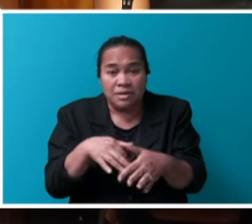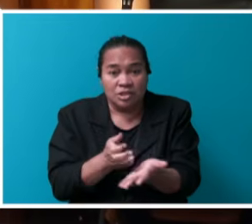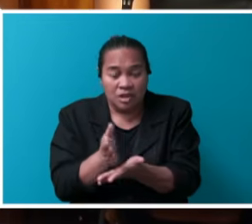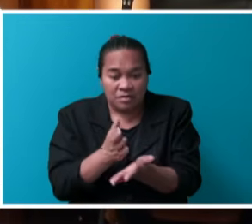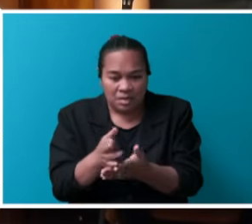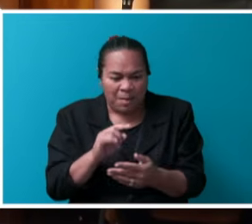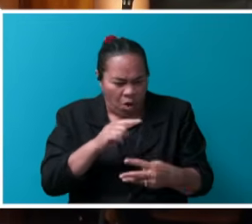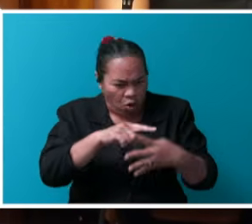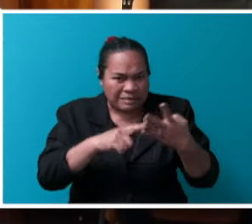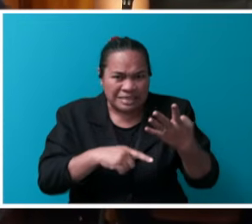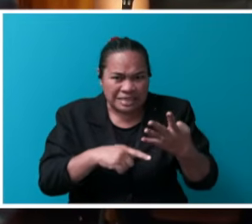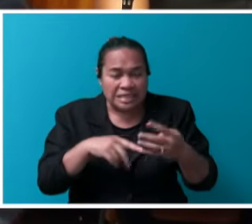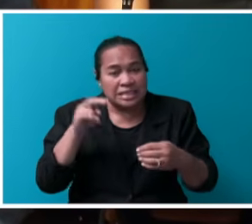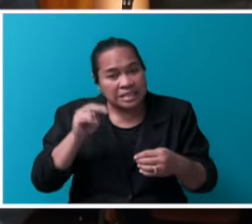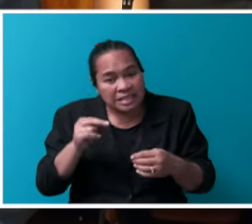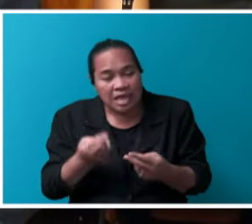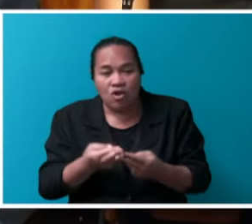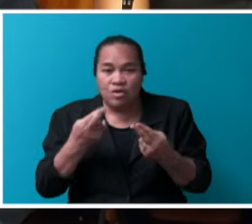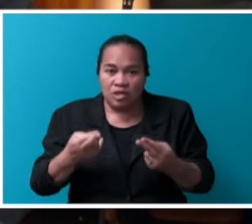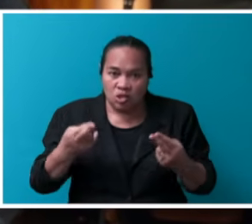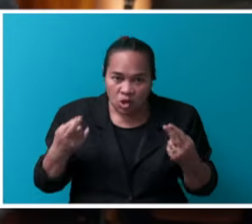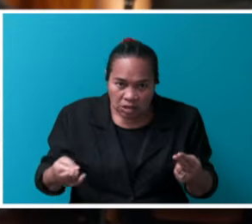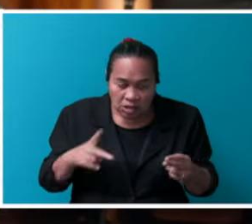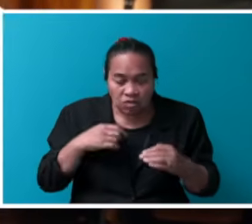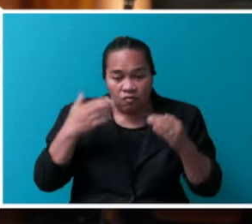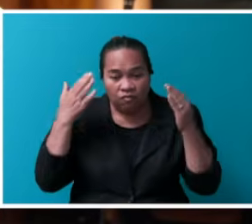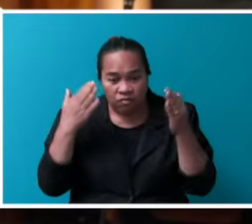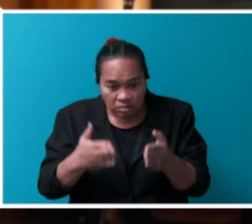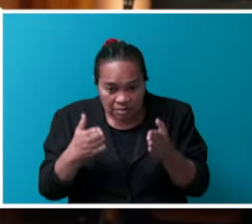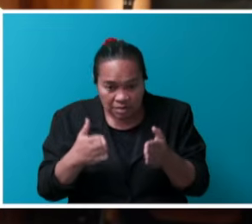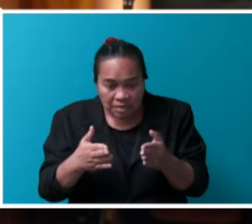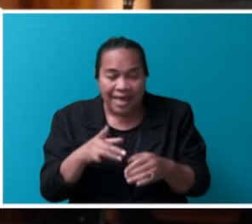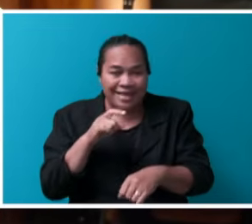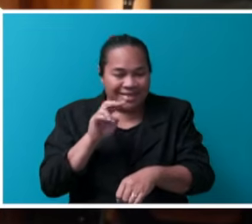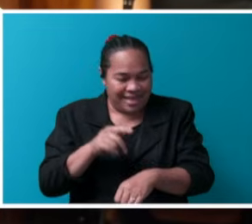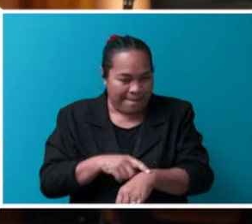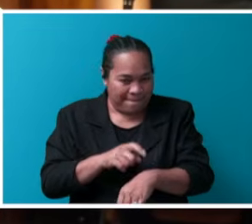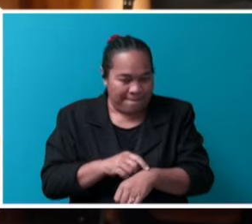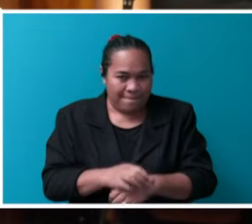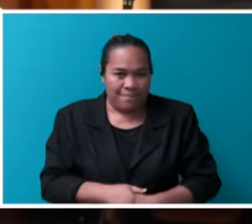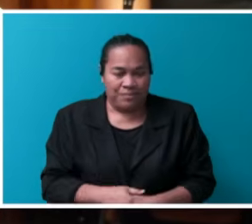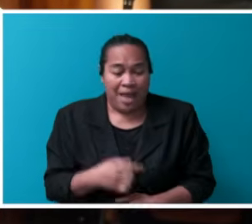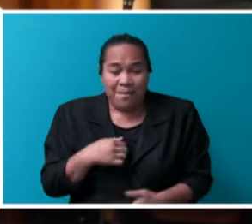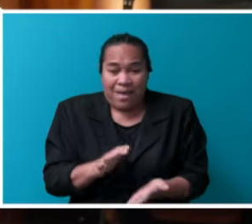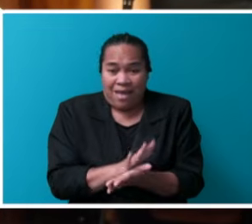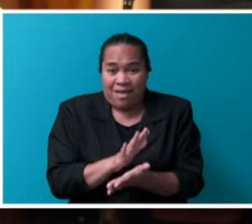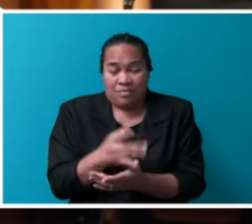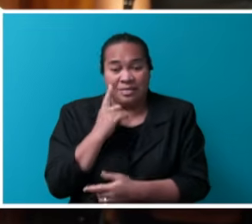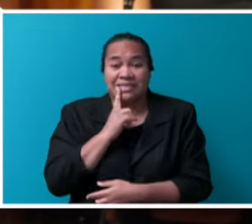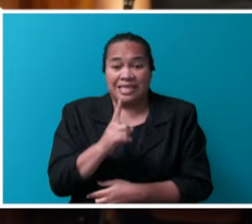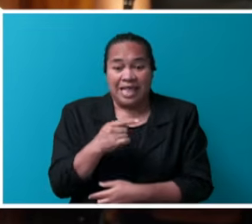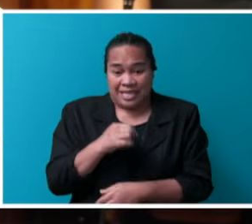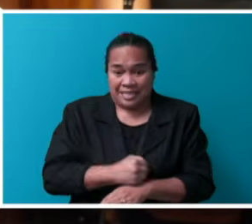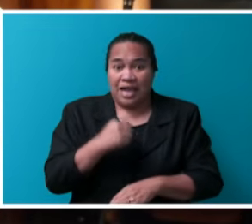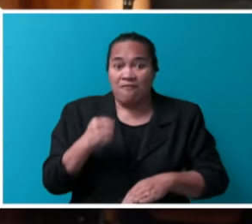this required substantial resources, focused attention, and of course time. I'm pleased to say that as a government,